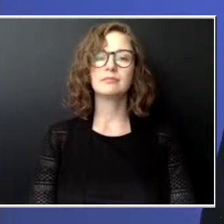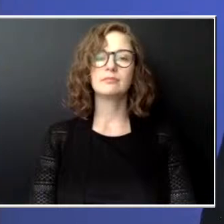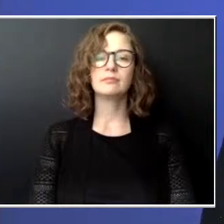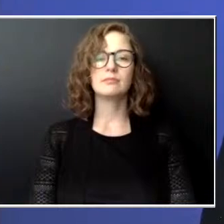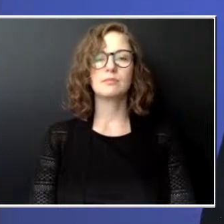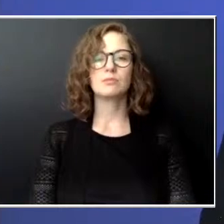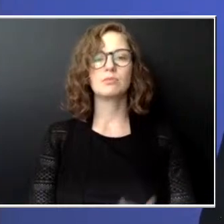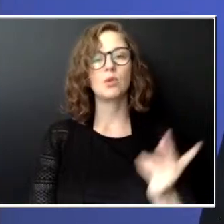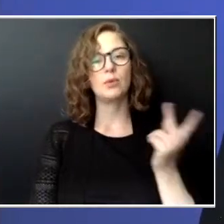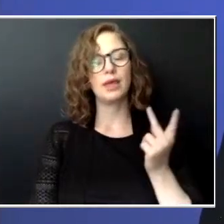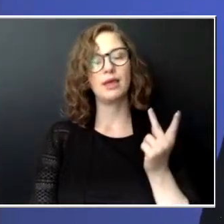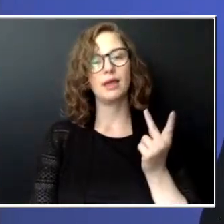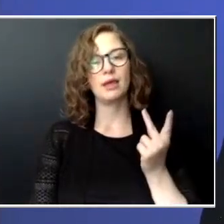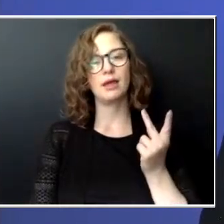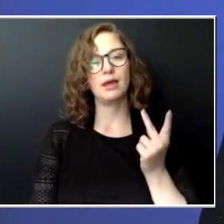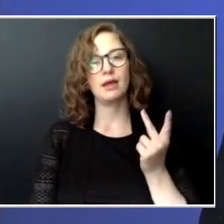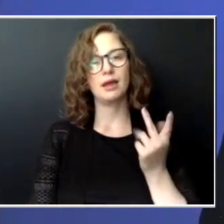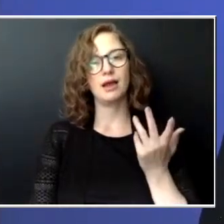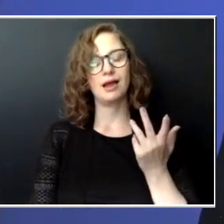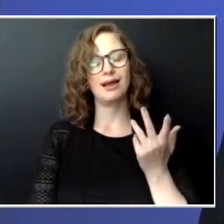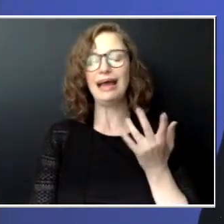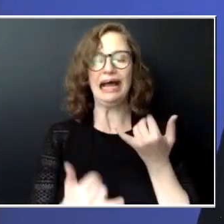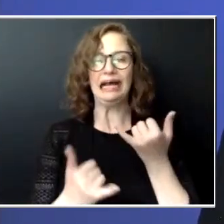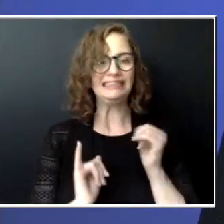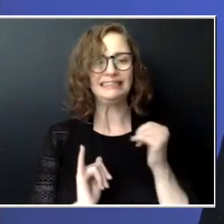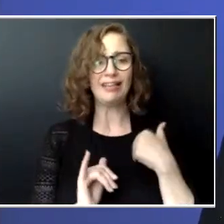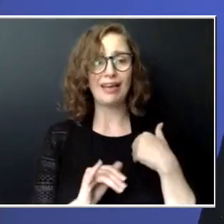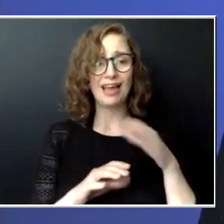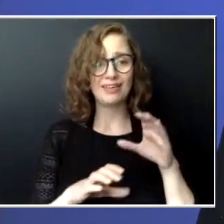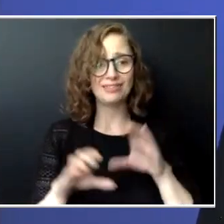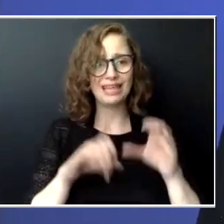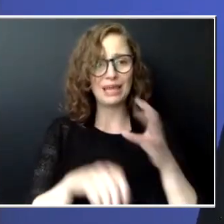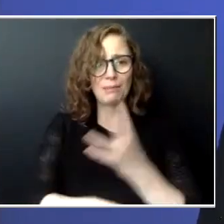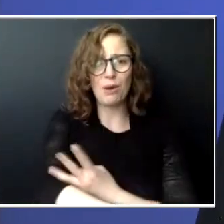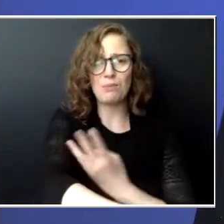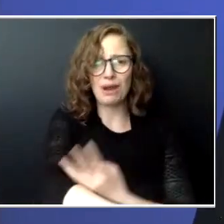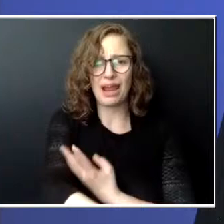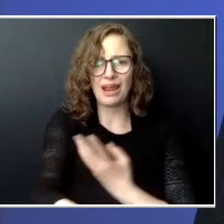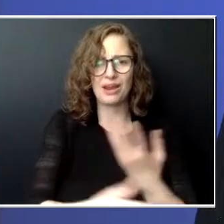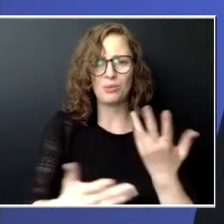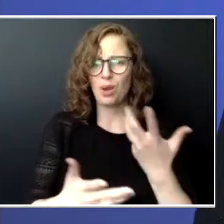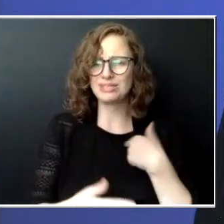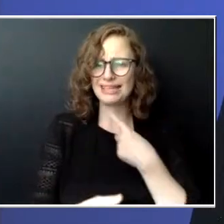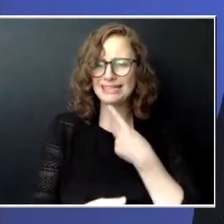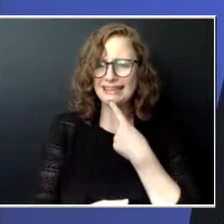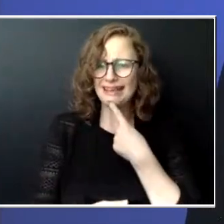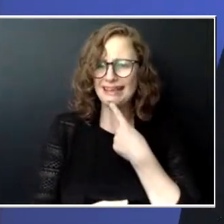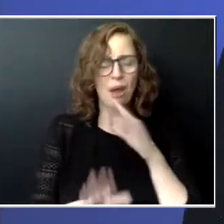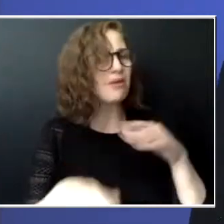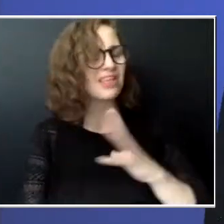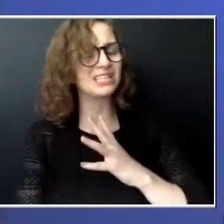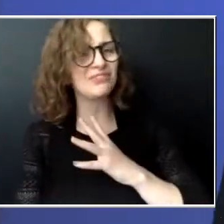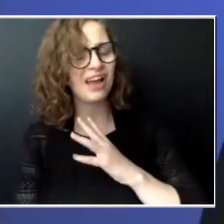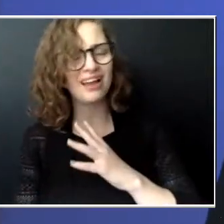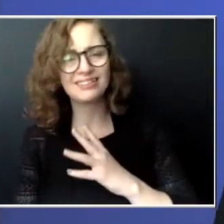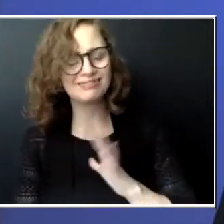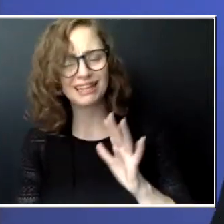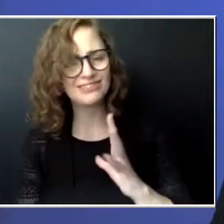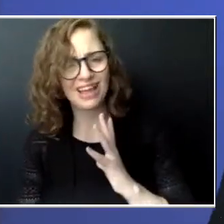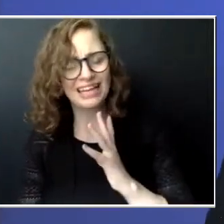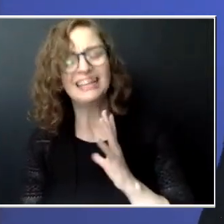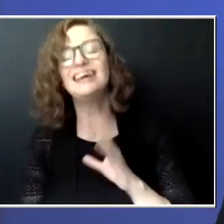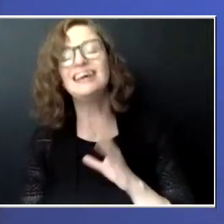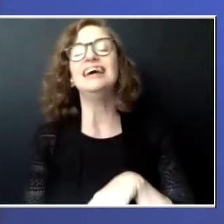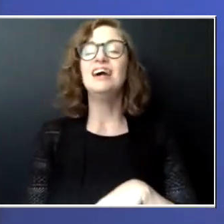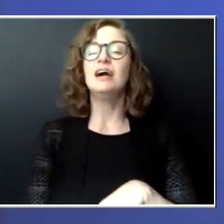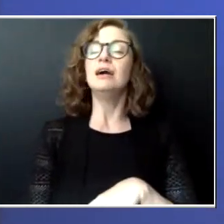still have chemo brain. I think what was I saying? That's okay. It's okay? That's okay. But it was